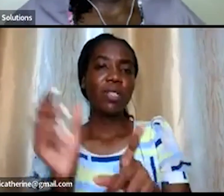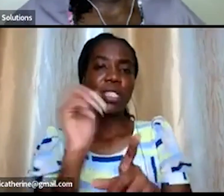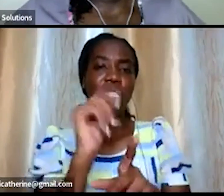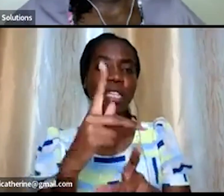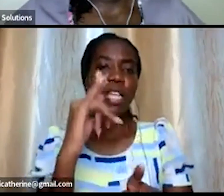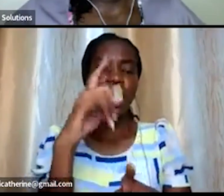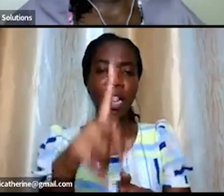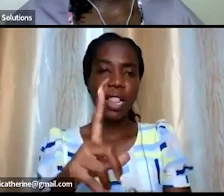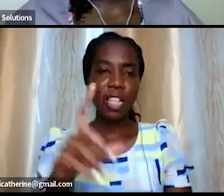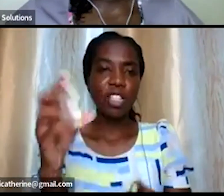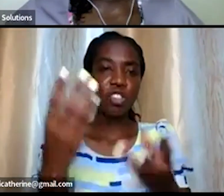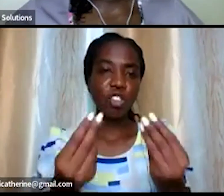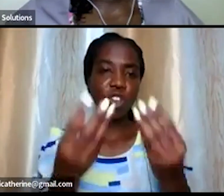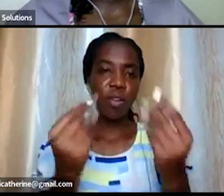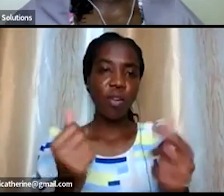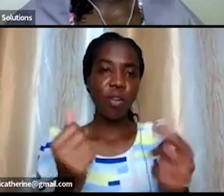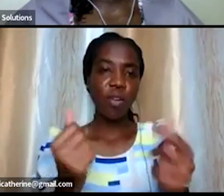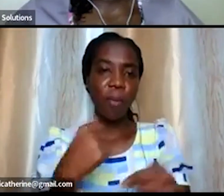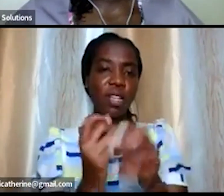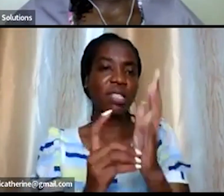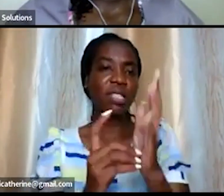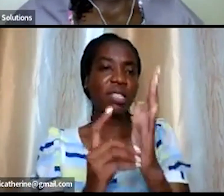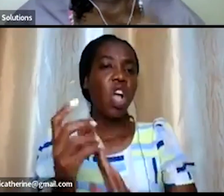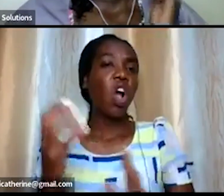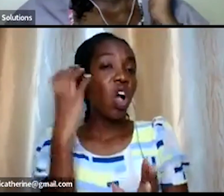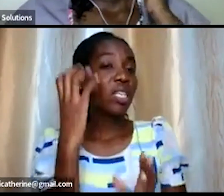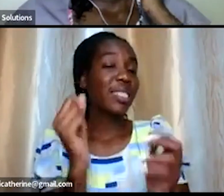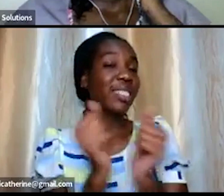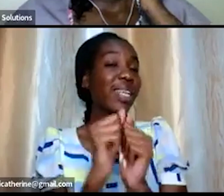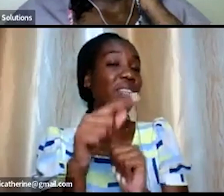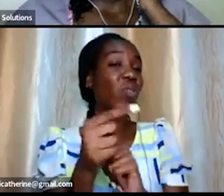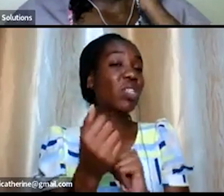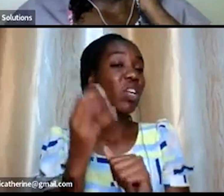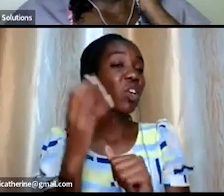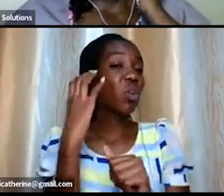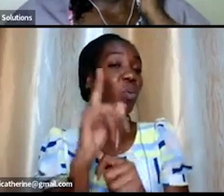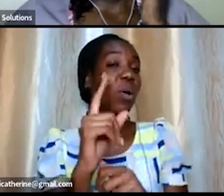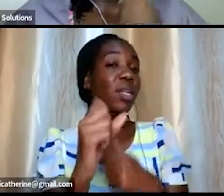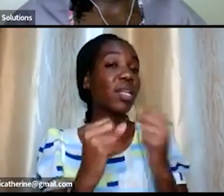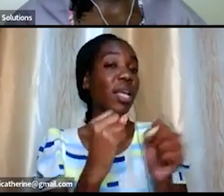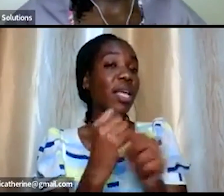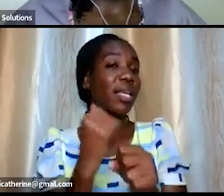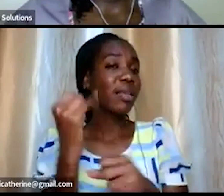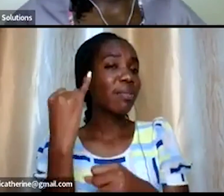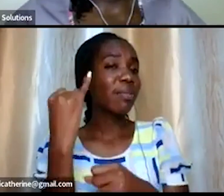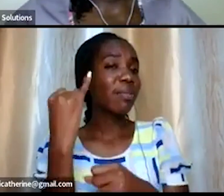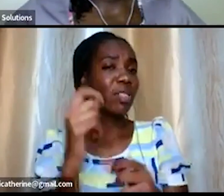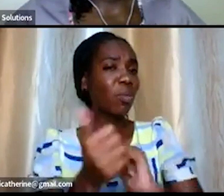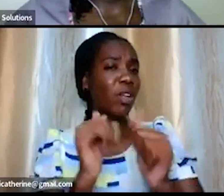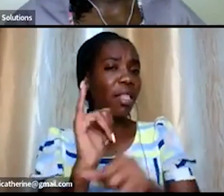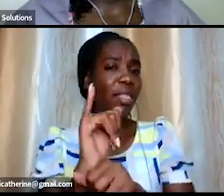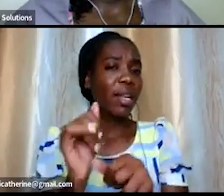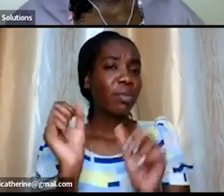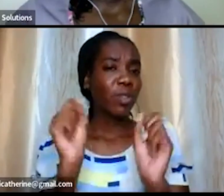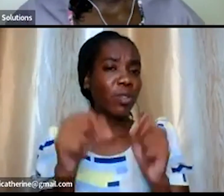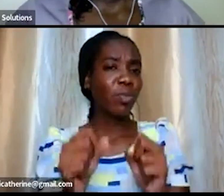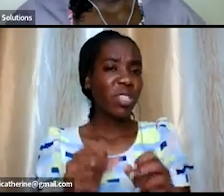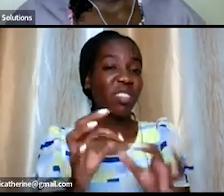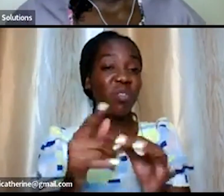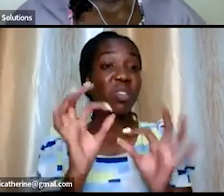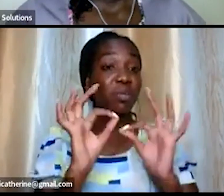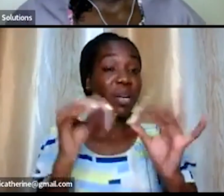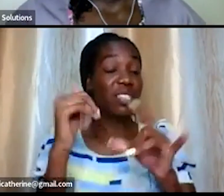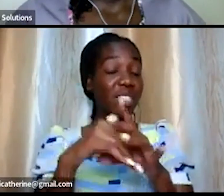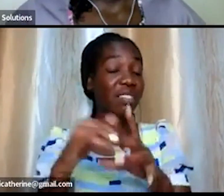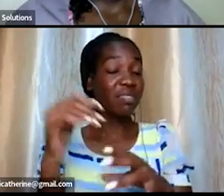they develop courses. They develop 10,000 courses a year. Now imagine, can you compete with that? No matter how smart you are in content curation, those of